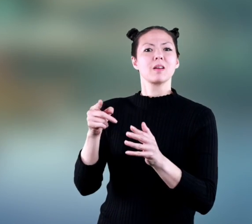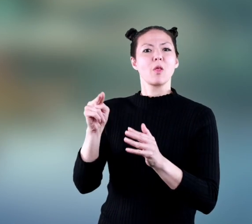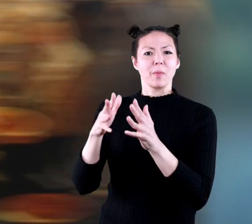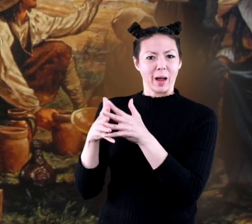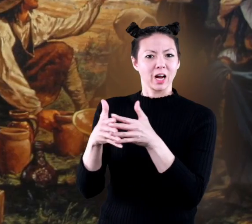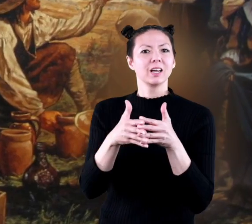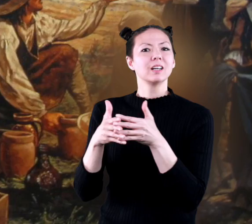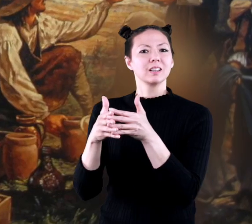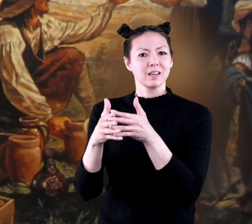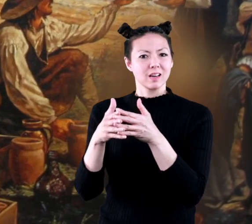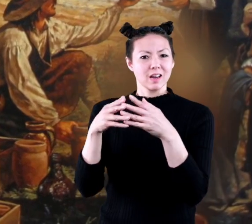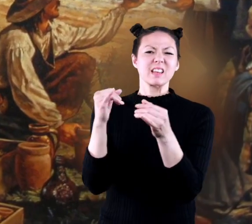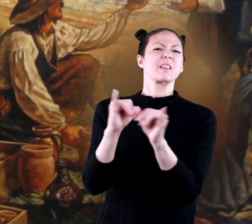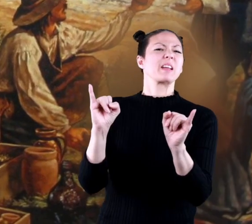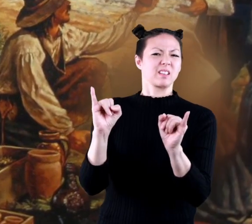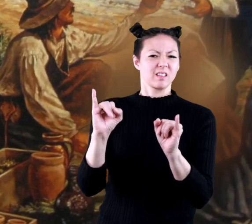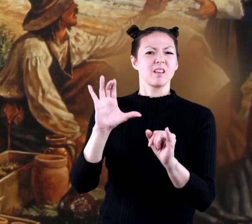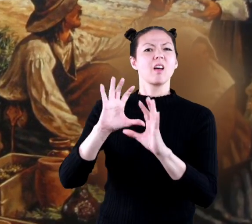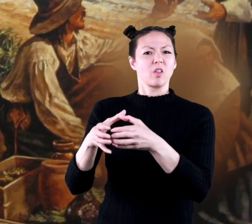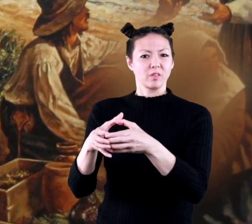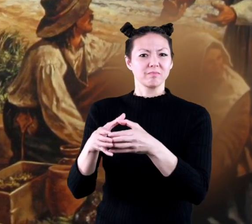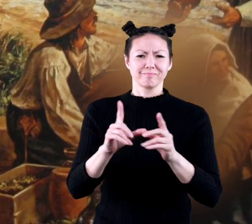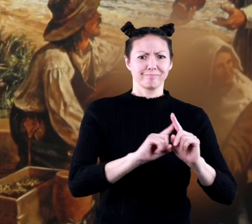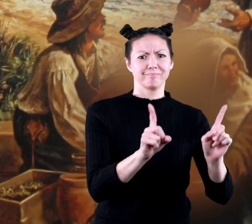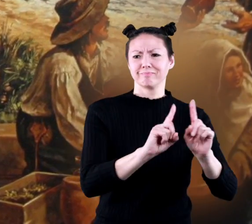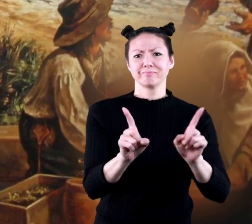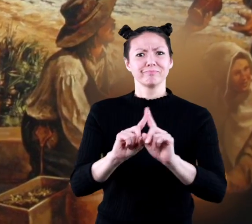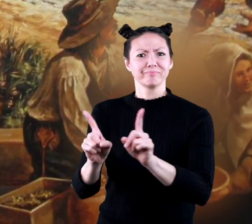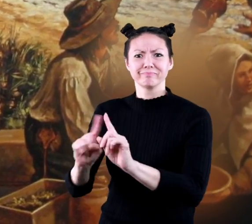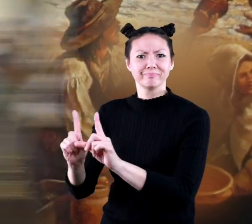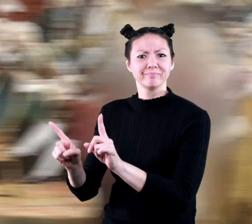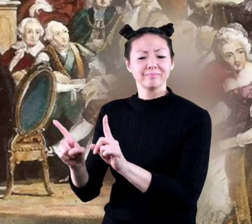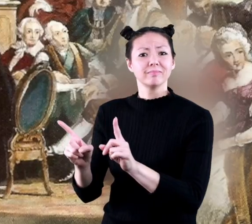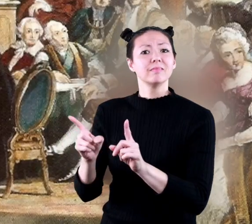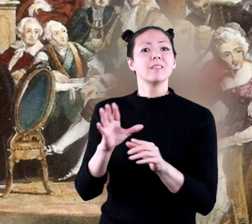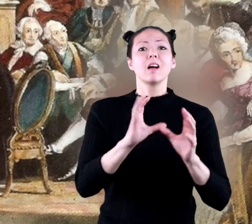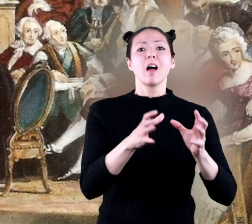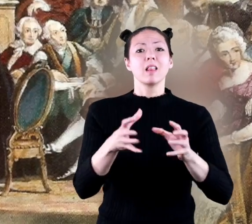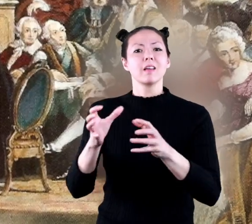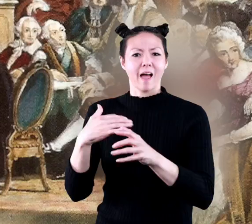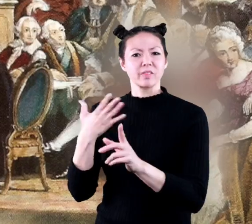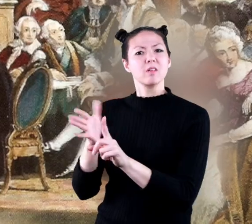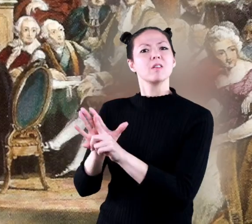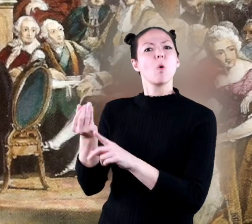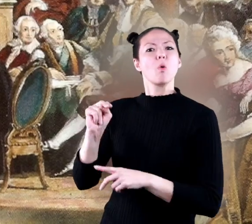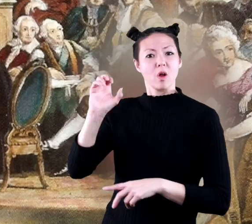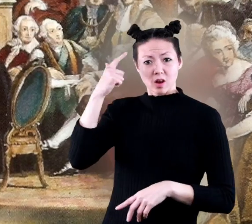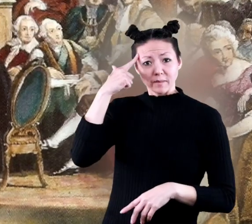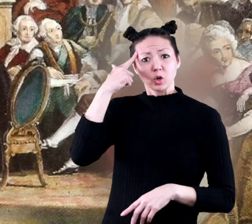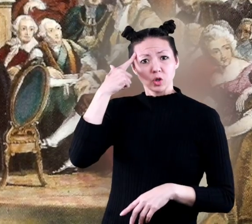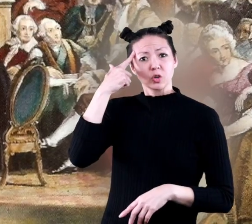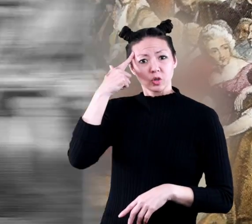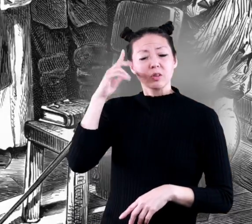America. Each independent colony was very different from each other. Each colony had their own